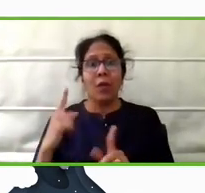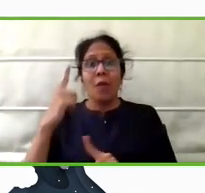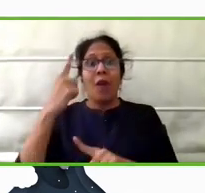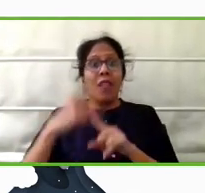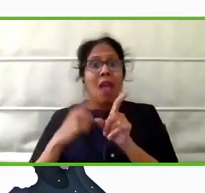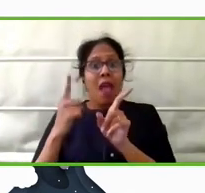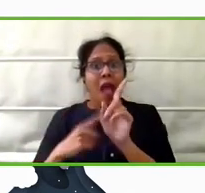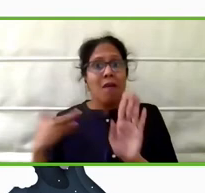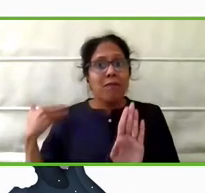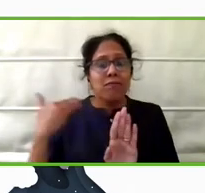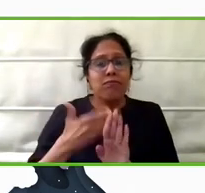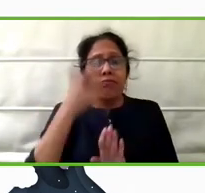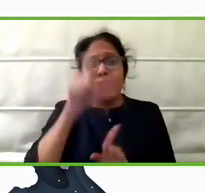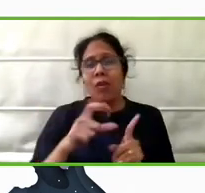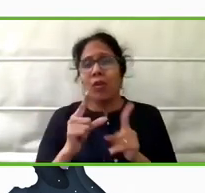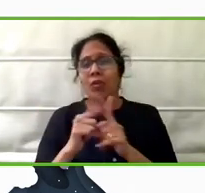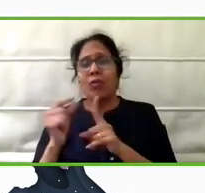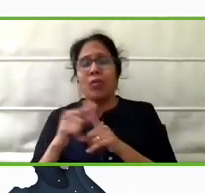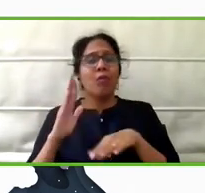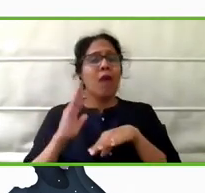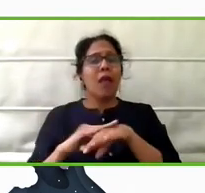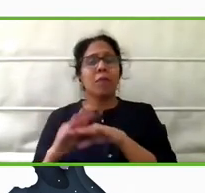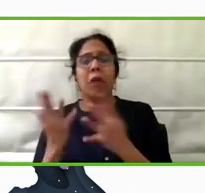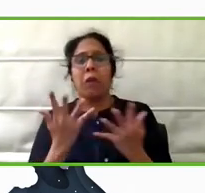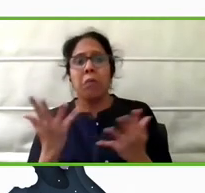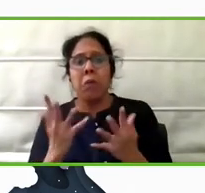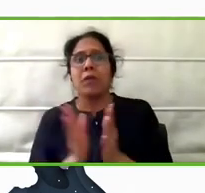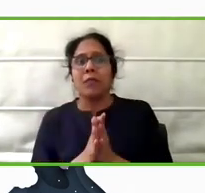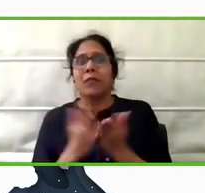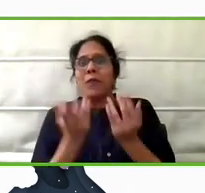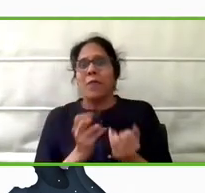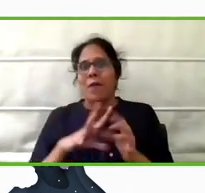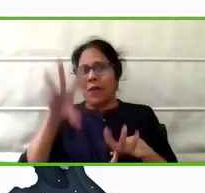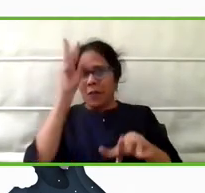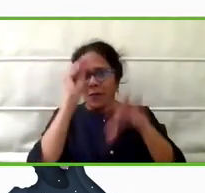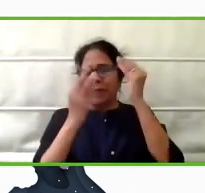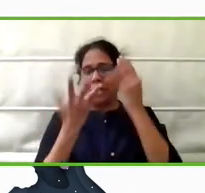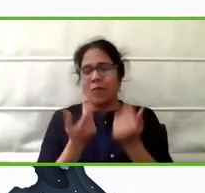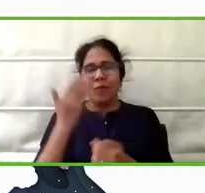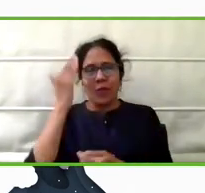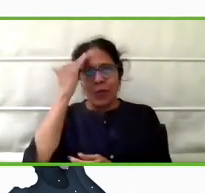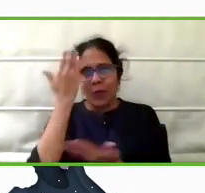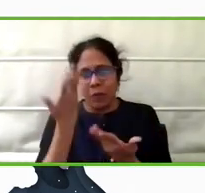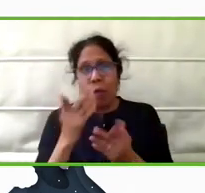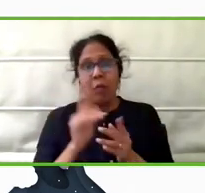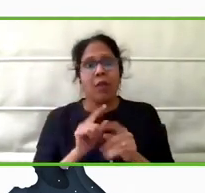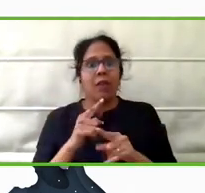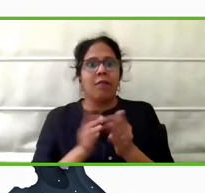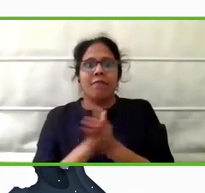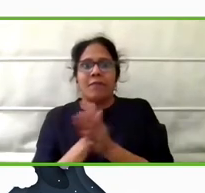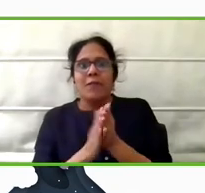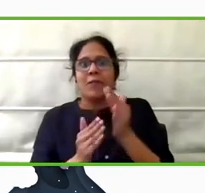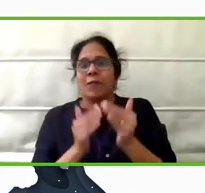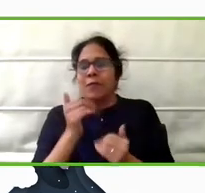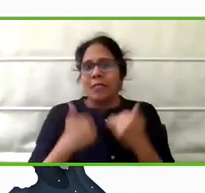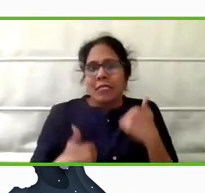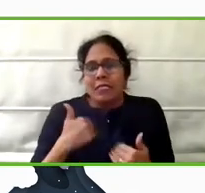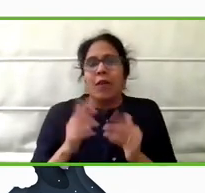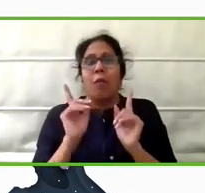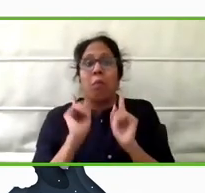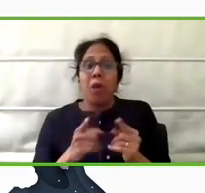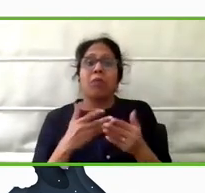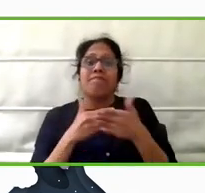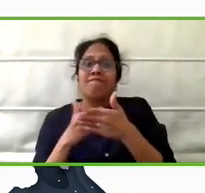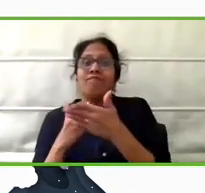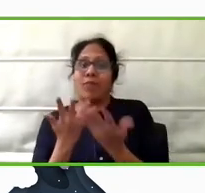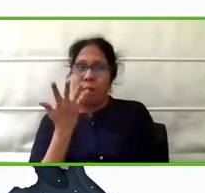for you. I'm sure this has been, an interesting but also a challenging time, right? Yes. So first of all, Feroz,